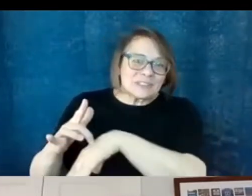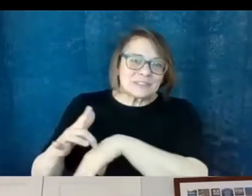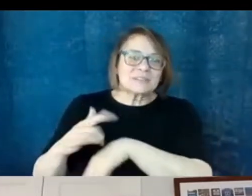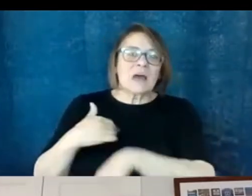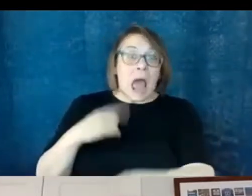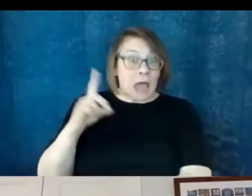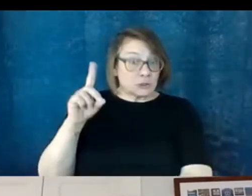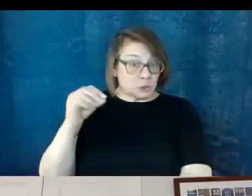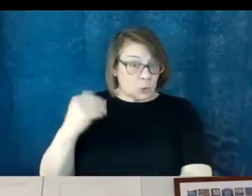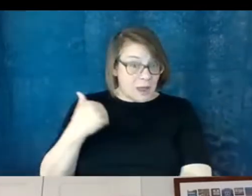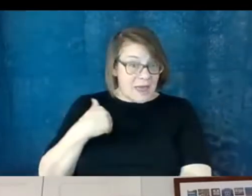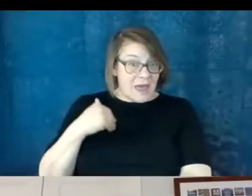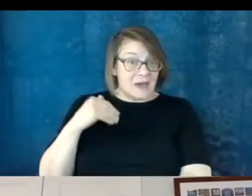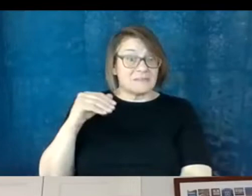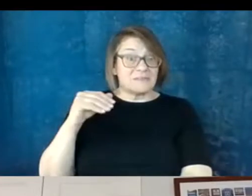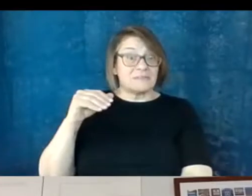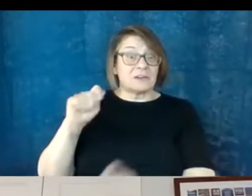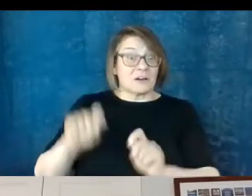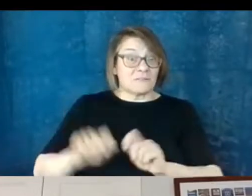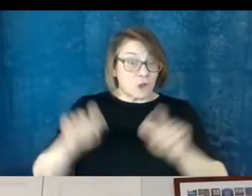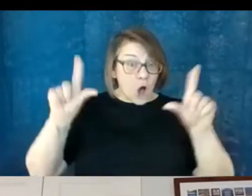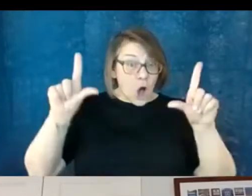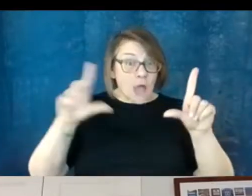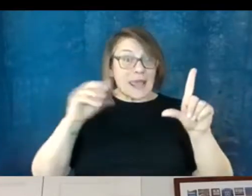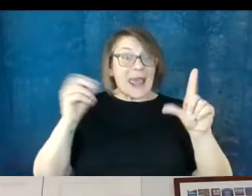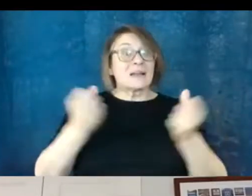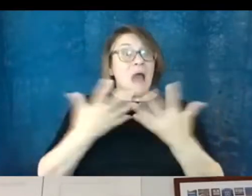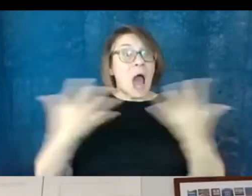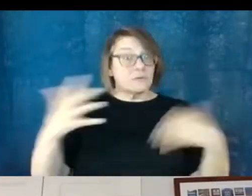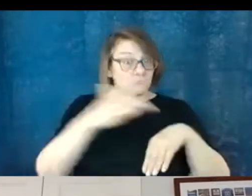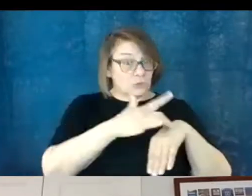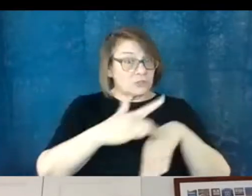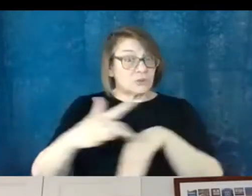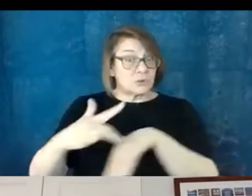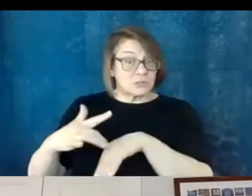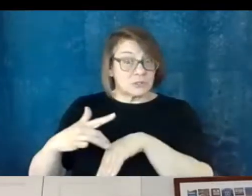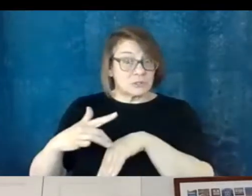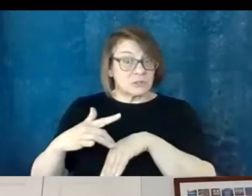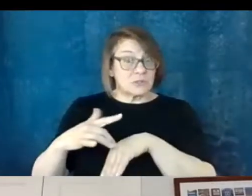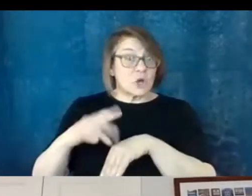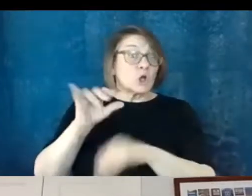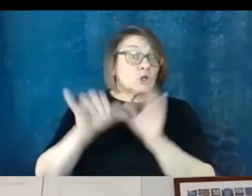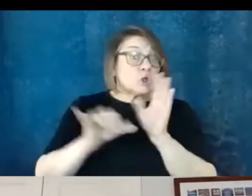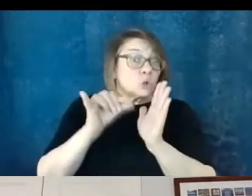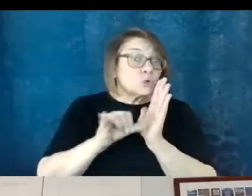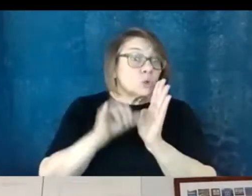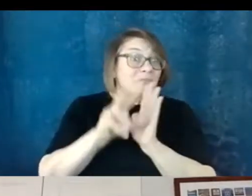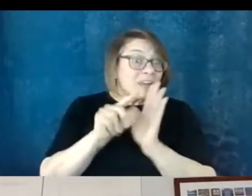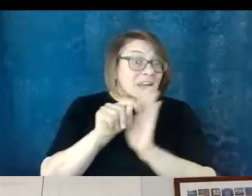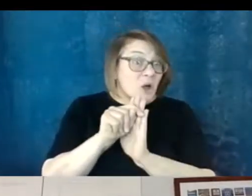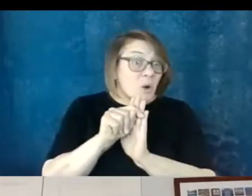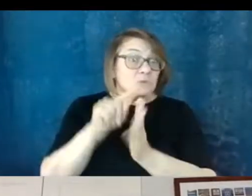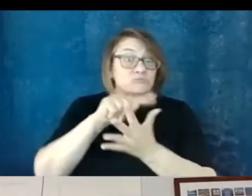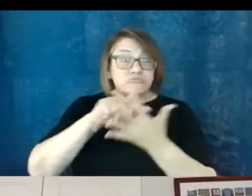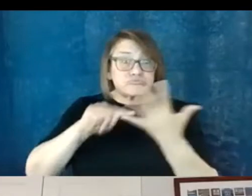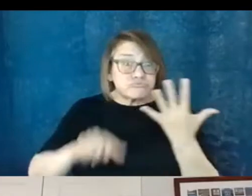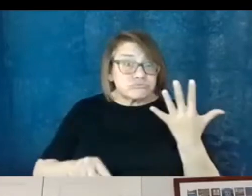do have a blog and a bunch of resources, YouTube videos and things like that, that